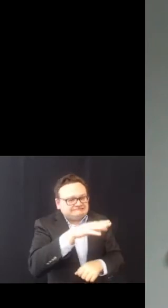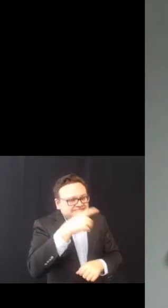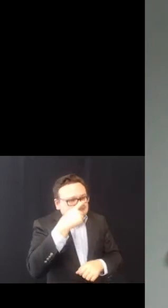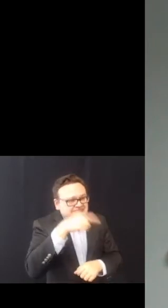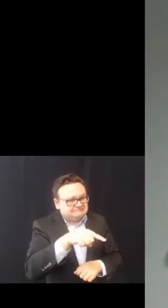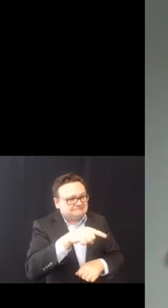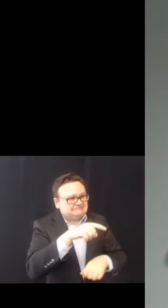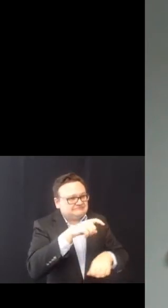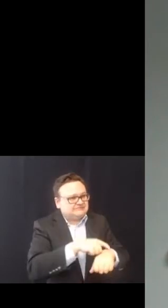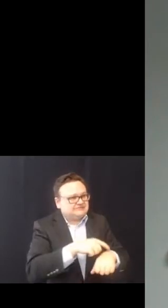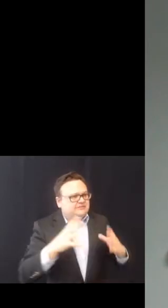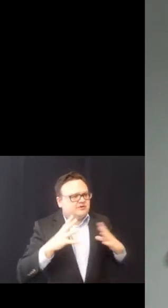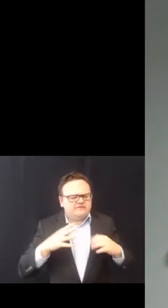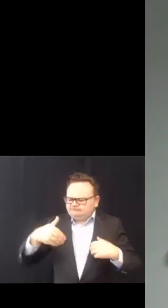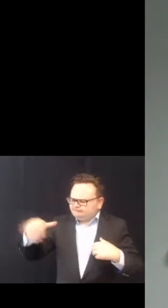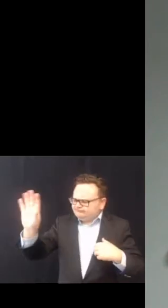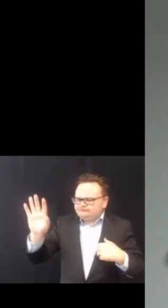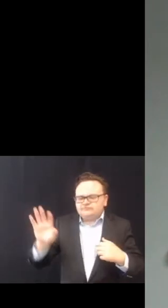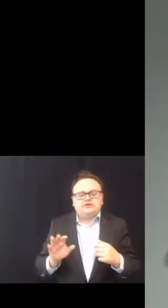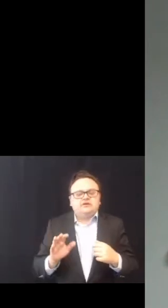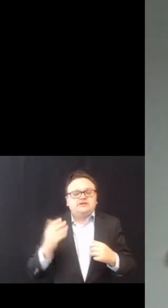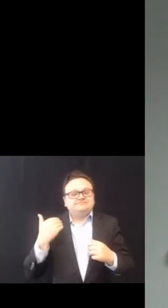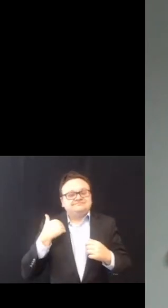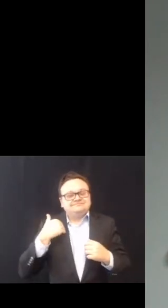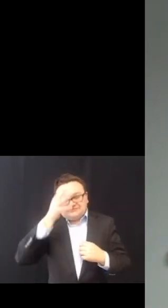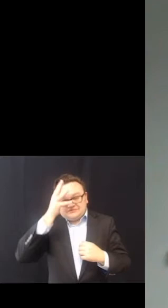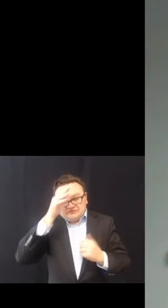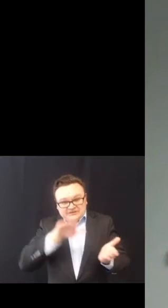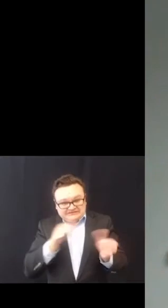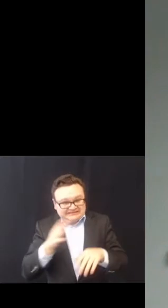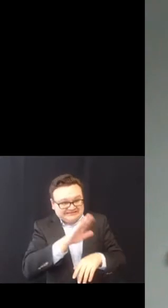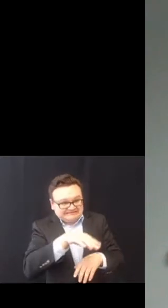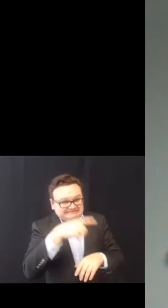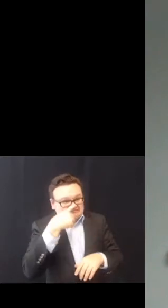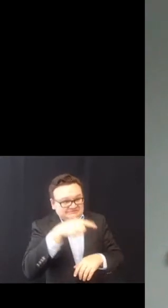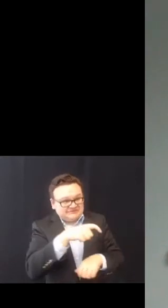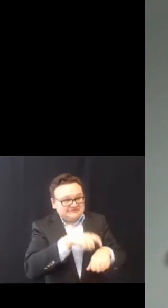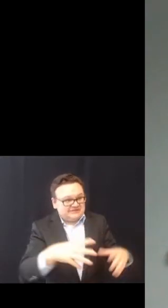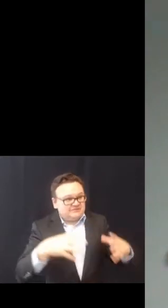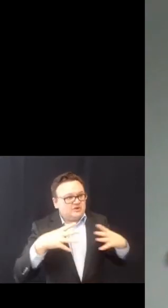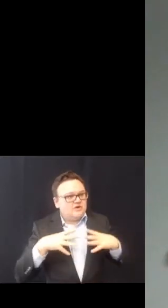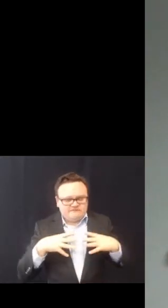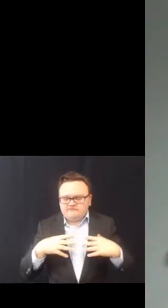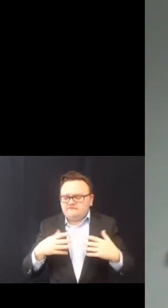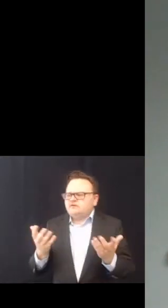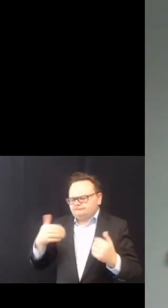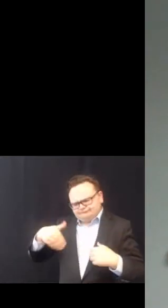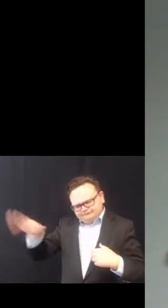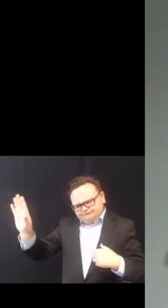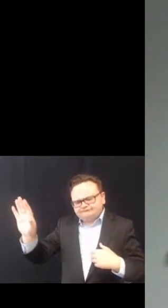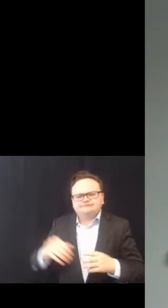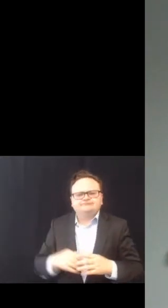when he passed away. Joe says that he keeps me in my baby blankets folding